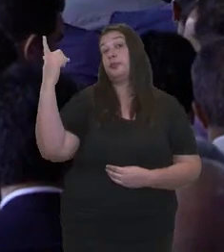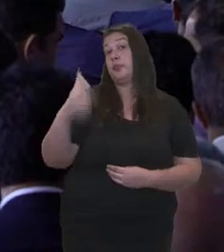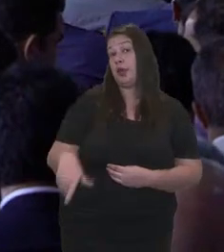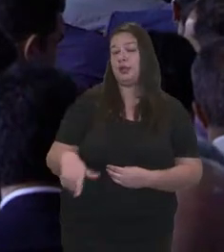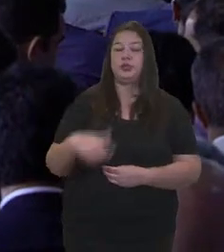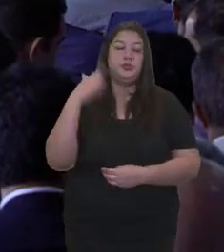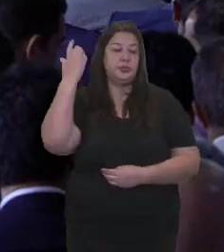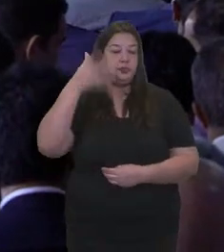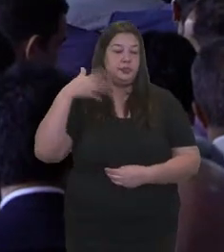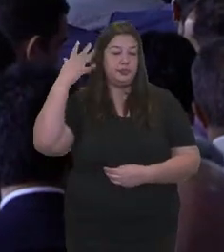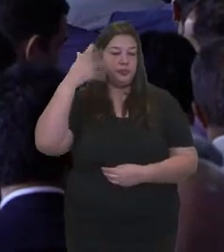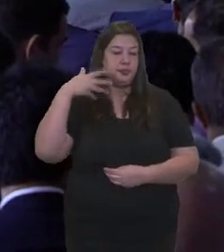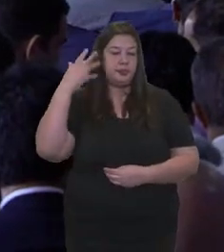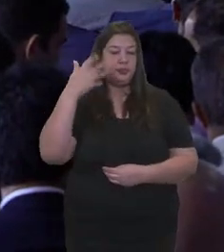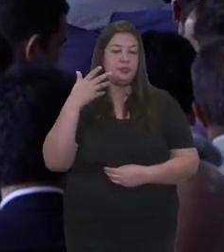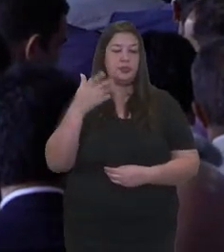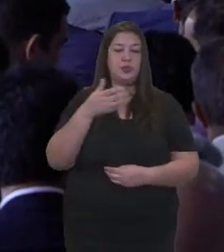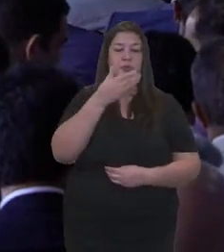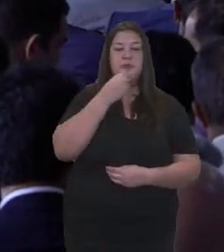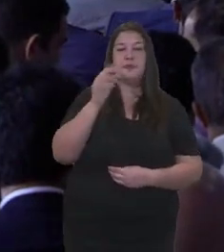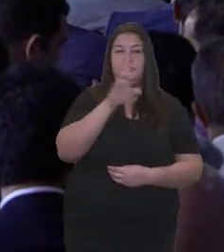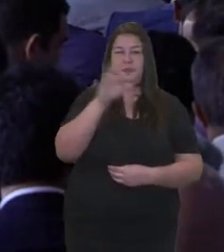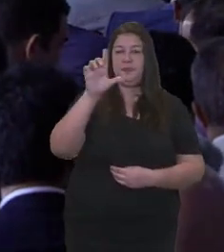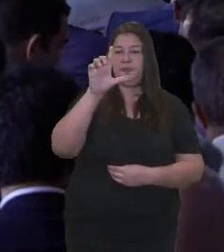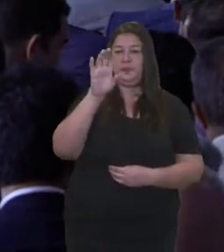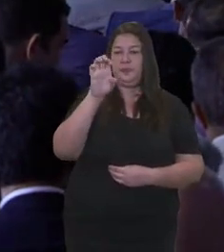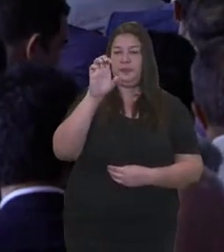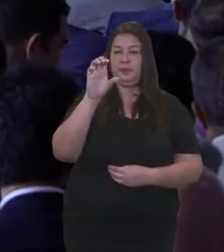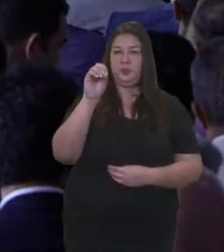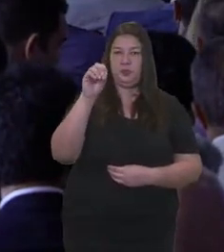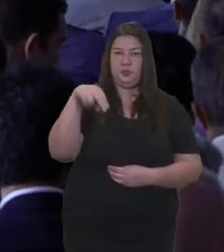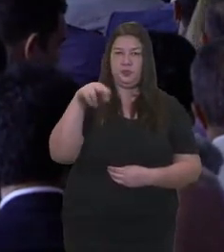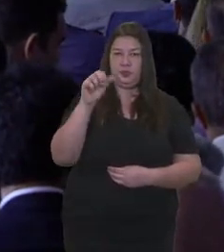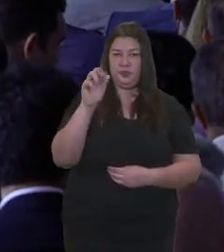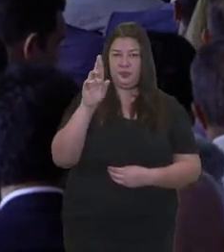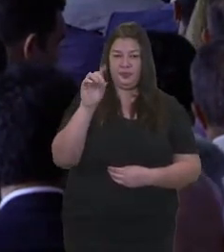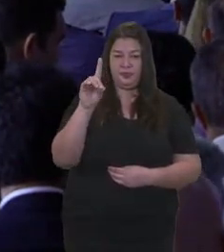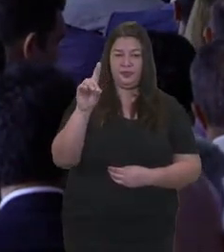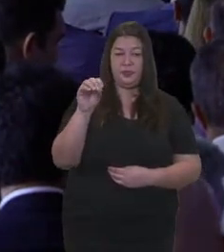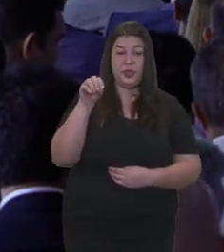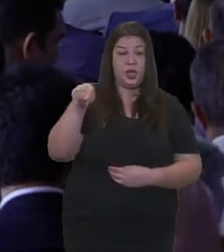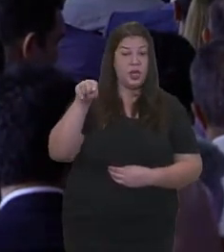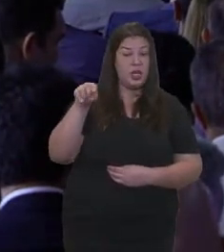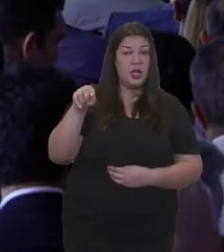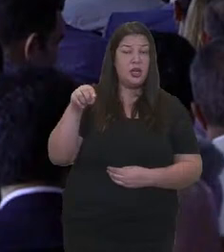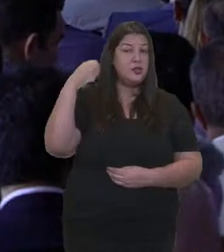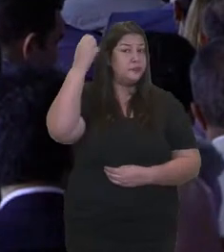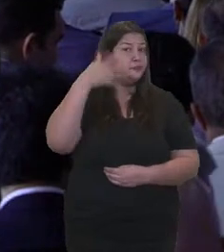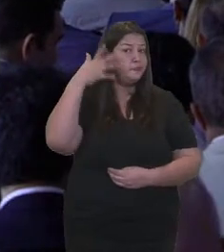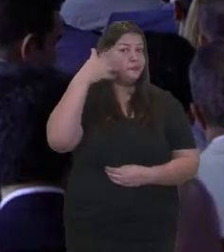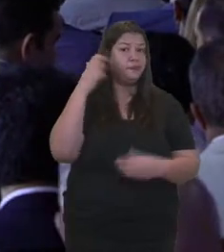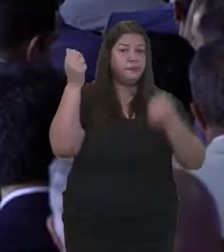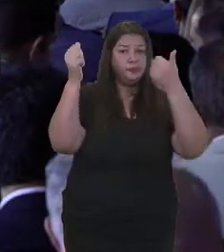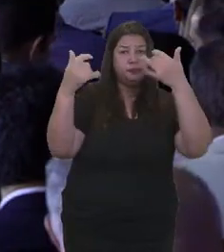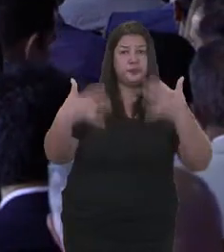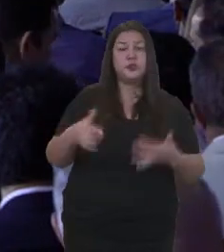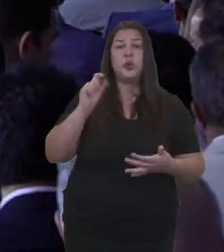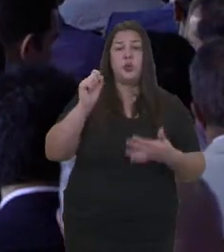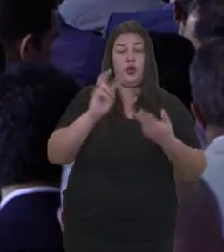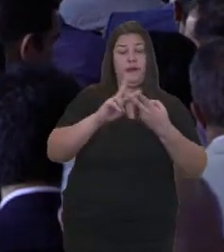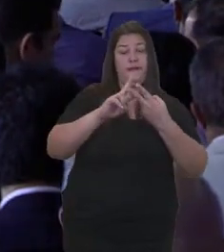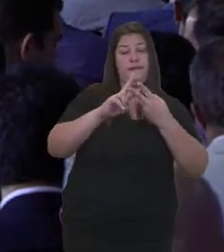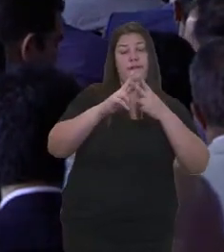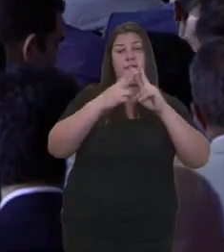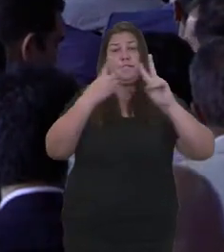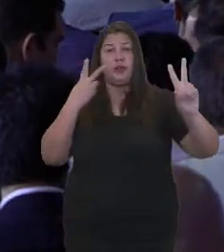Next, with our CTO, Leonardo Caperillo, that will lead a very interesting panel,